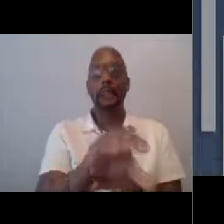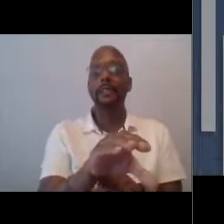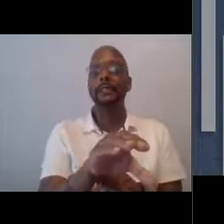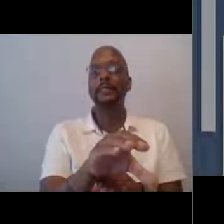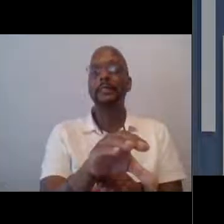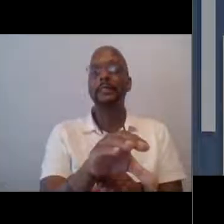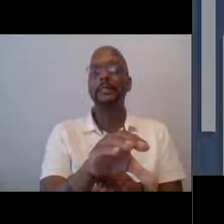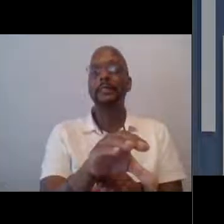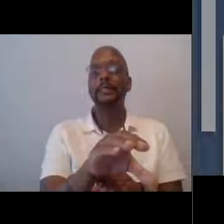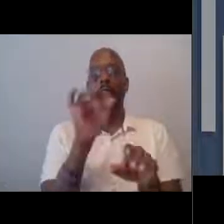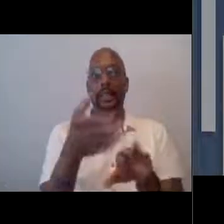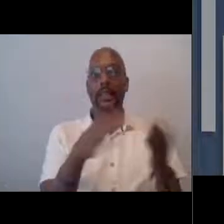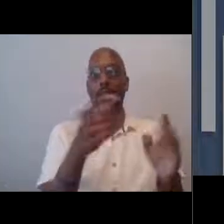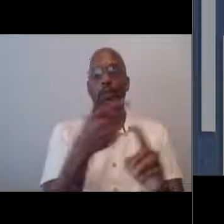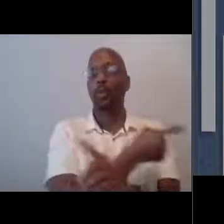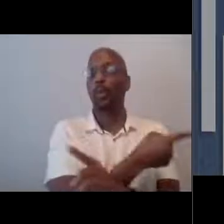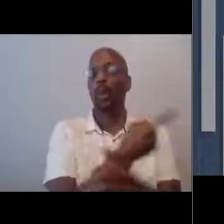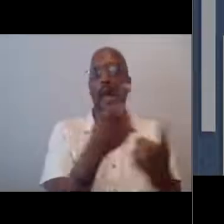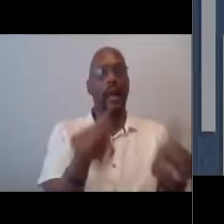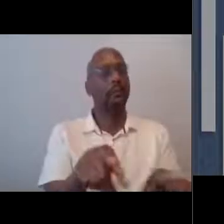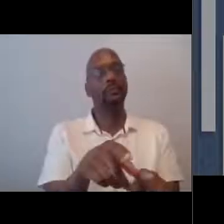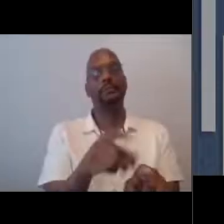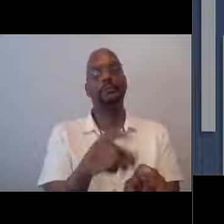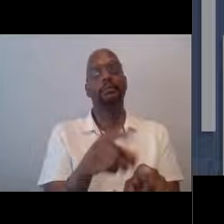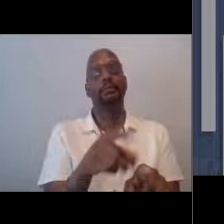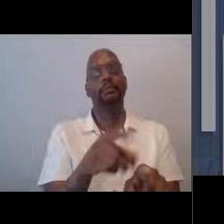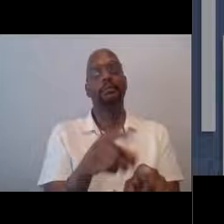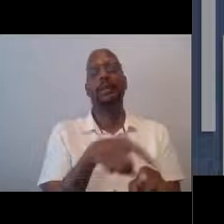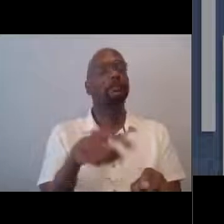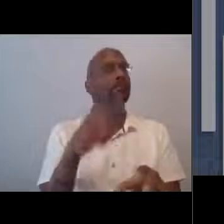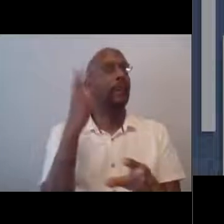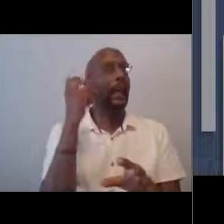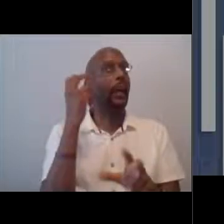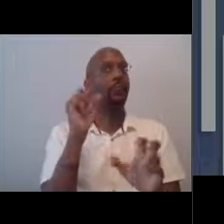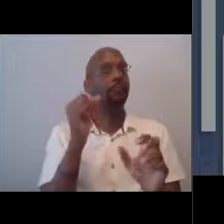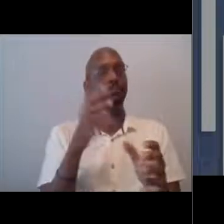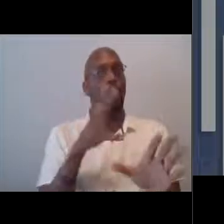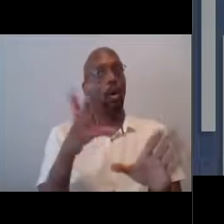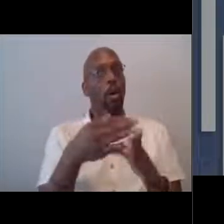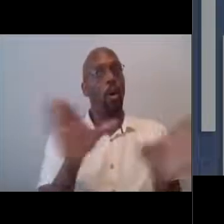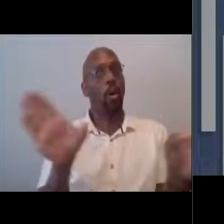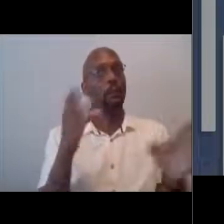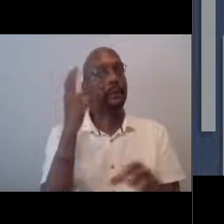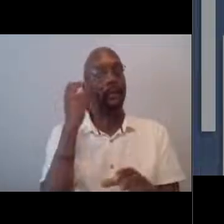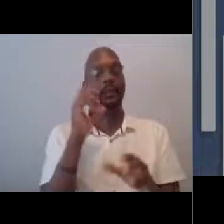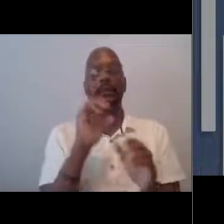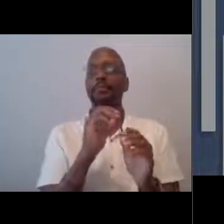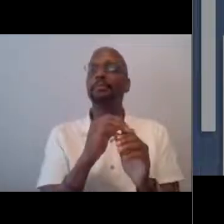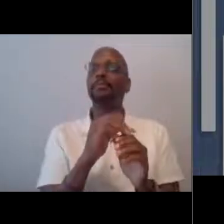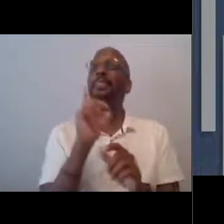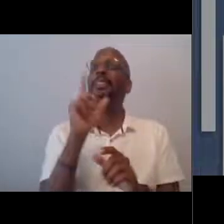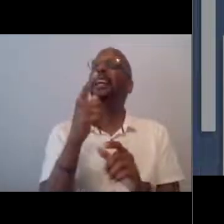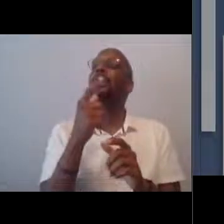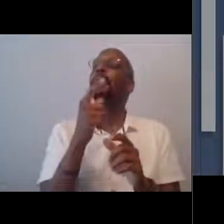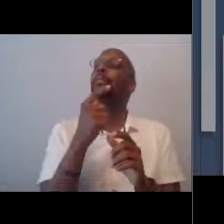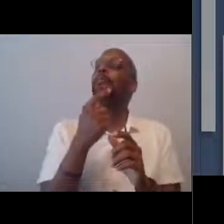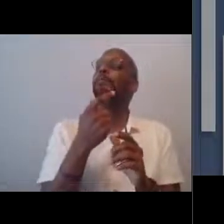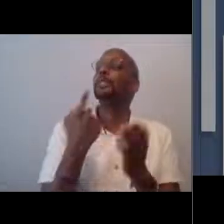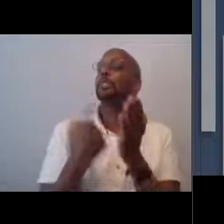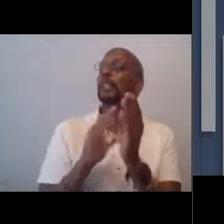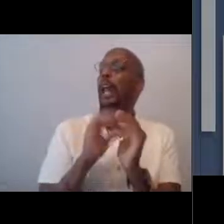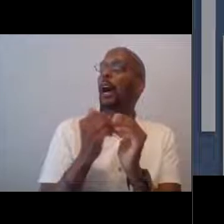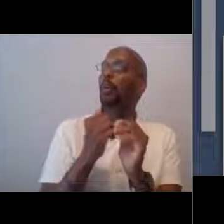deaths, we're all ears. Later, we're going to be hearing about, how we can protect the integrity of